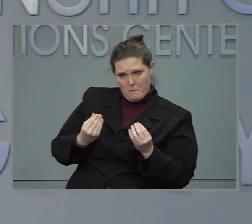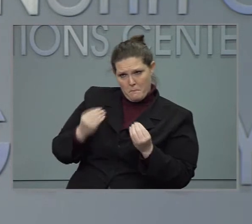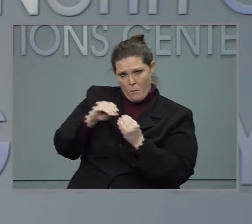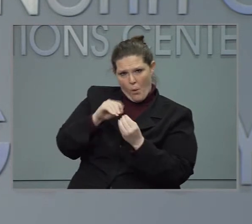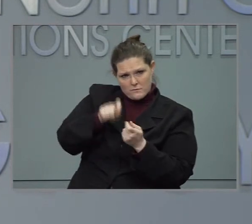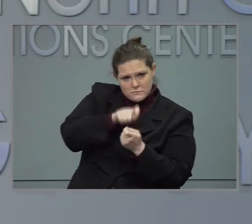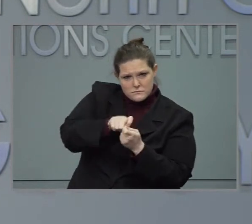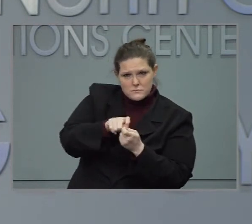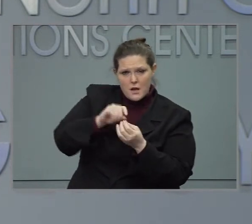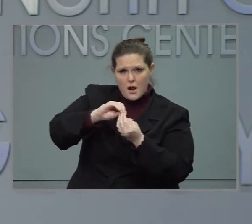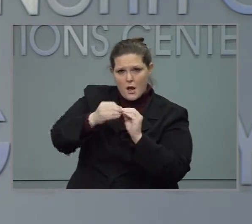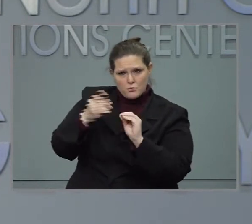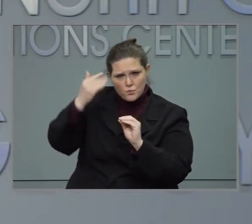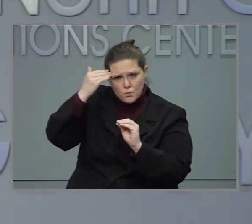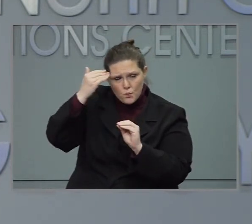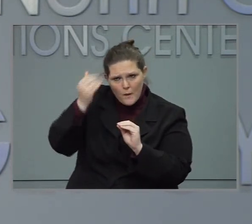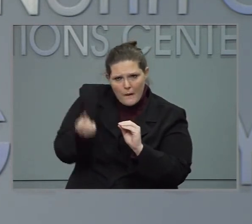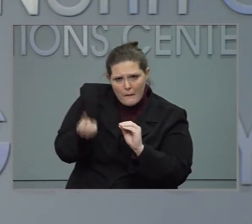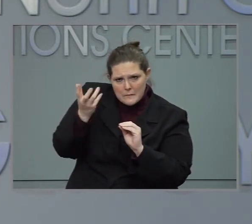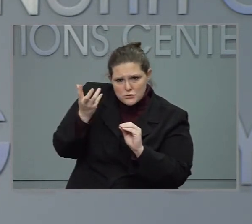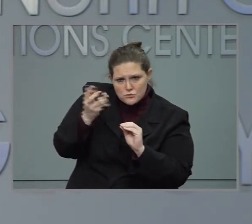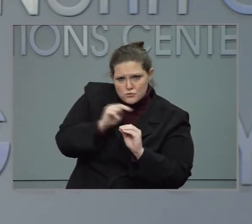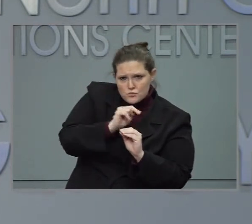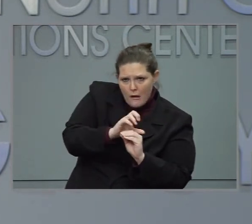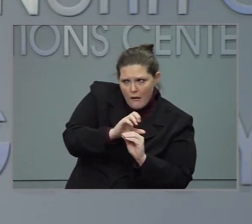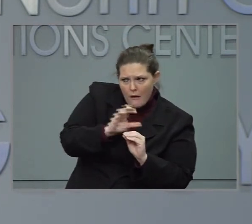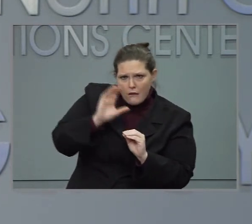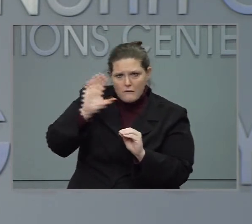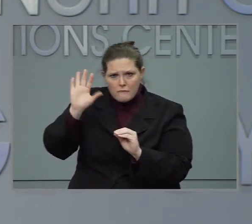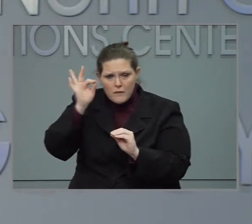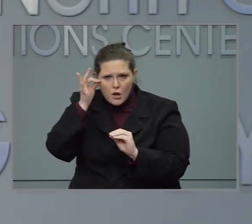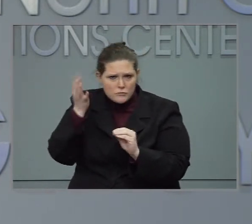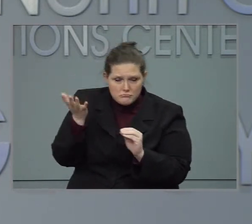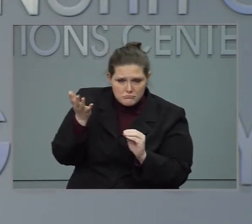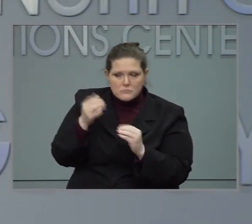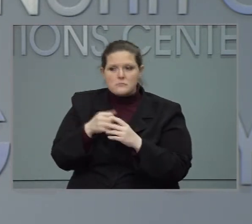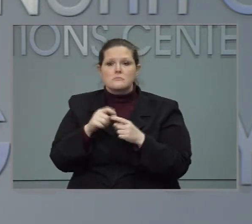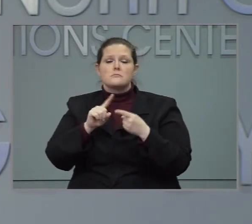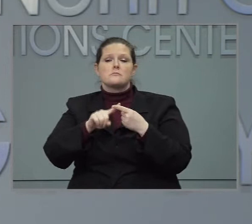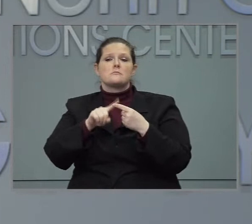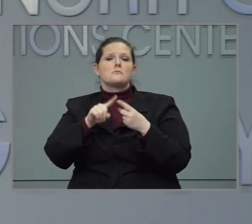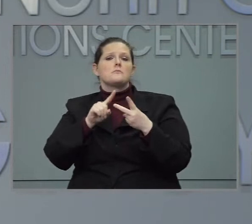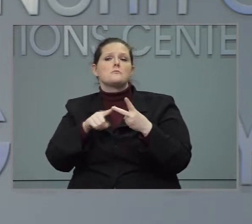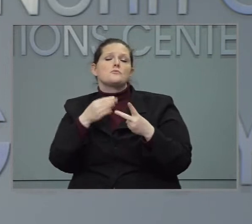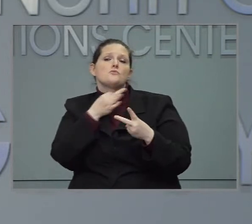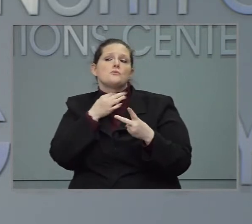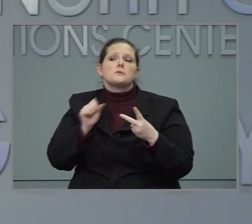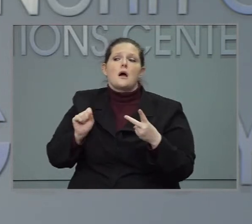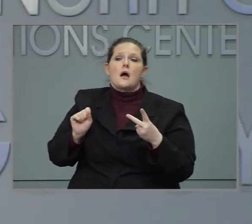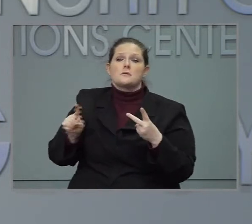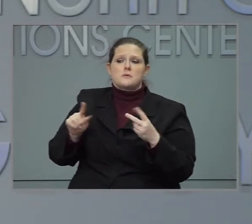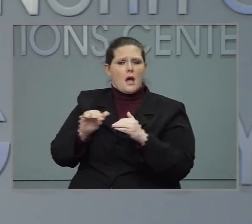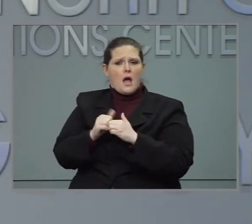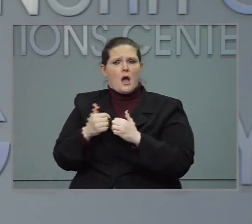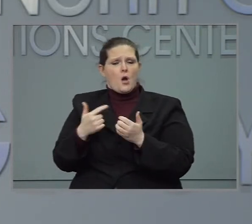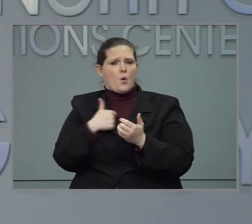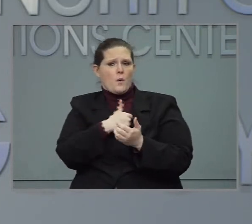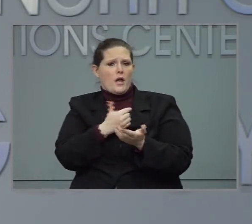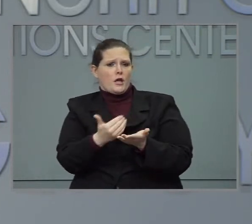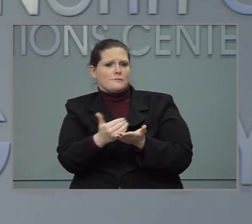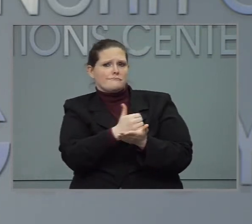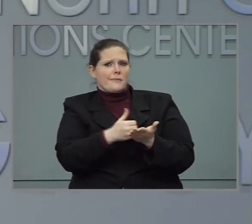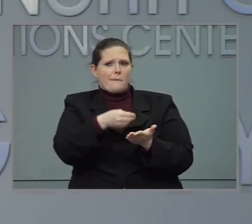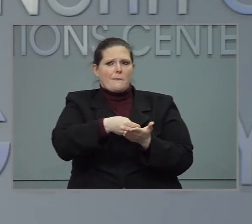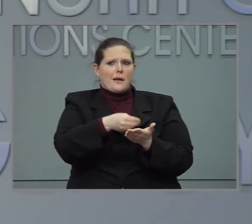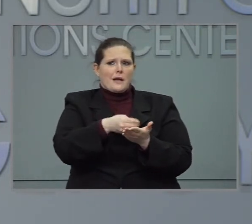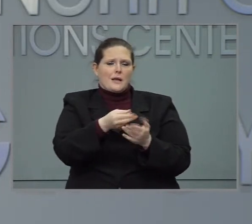also if you have any thoughts about ways to, raise revenue to pay for some of that.